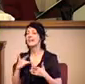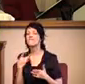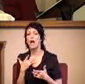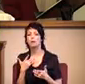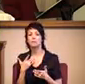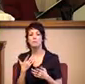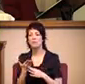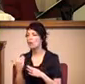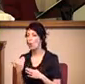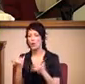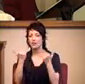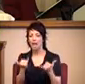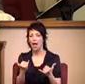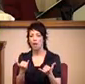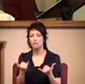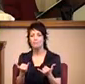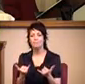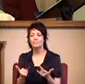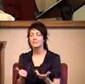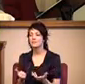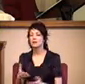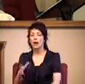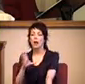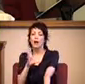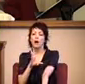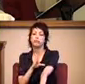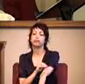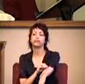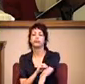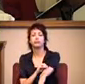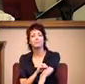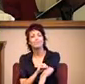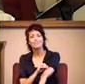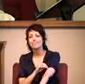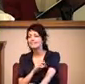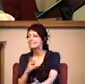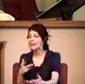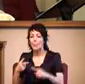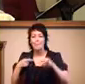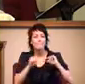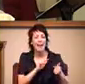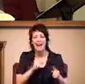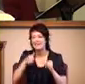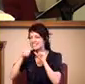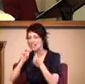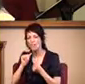currently that we are helpless in the midst of the pain and suffering of the world?